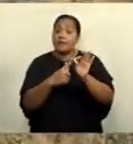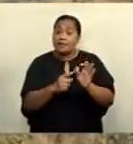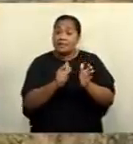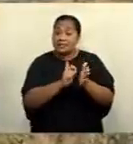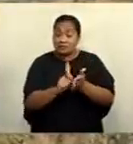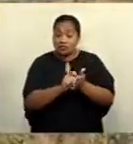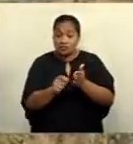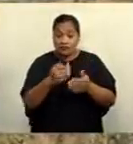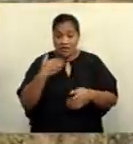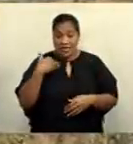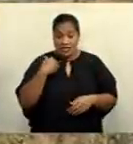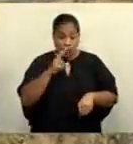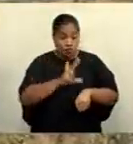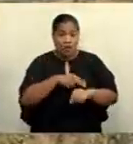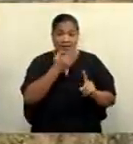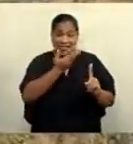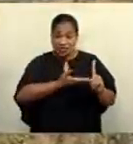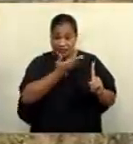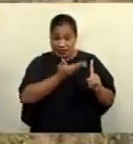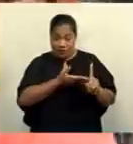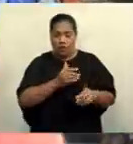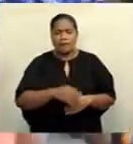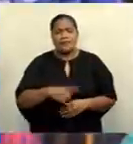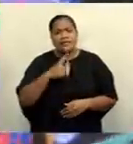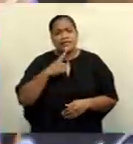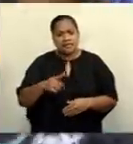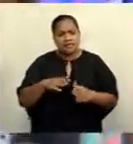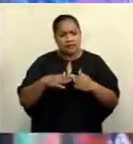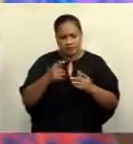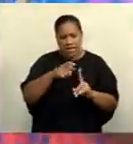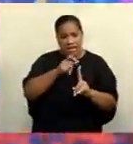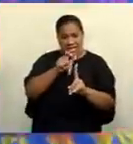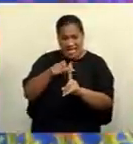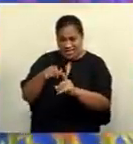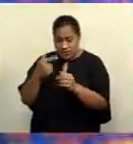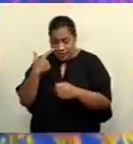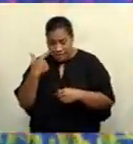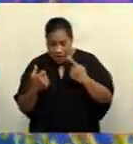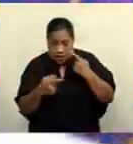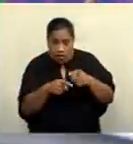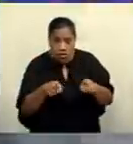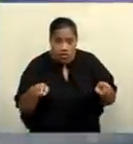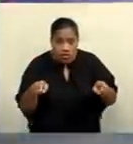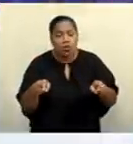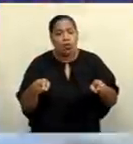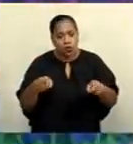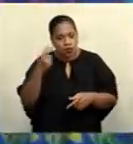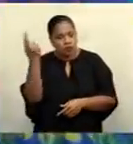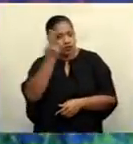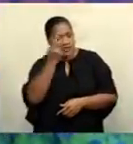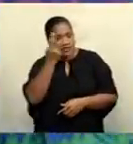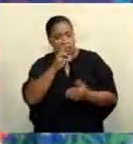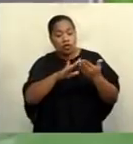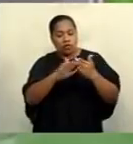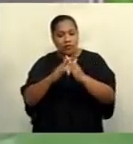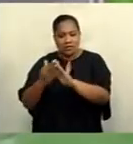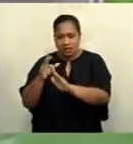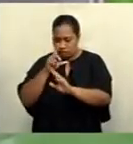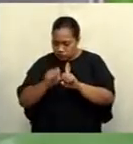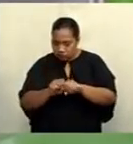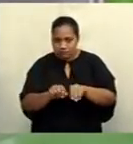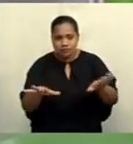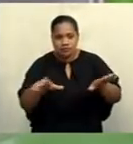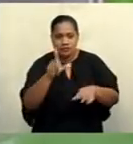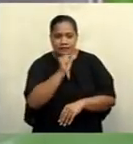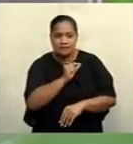Dr. James Fong says the outlook for the cases found indicates a persistent risk of a community outbreak. He says